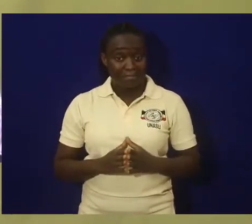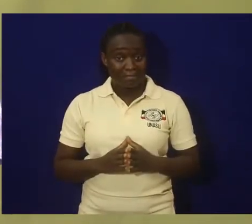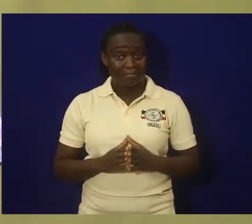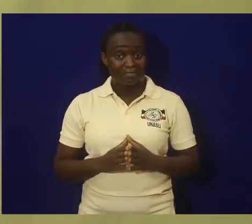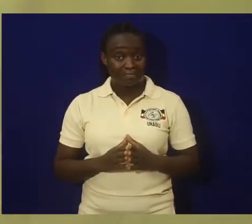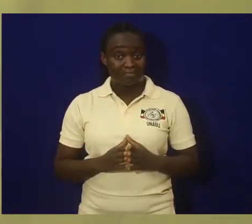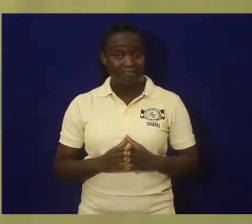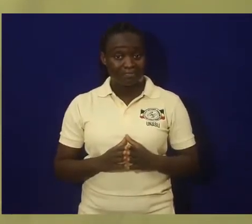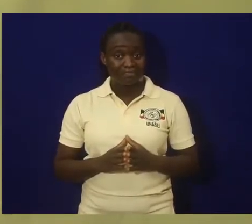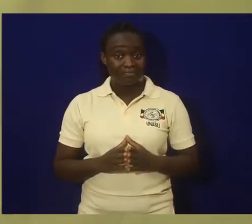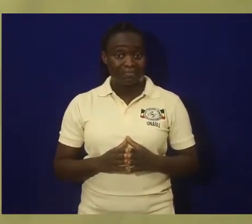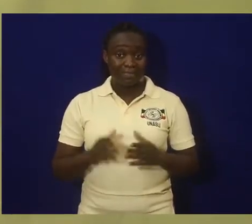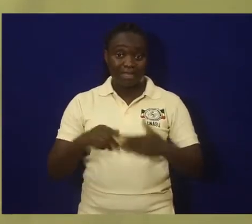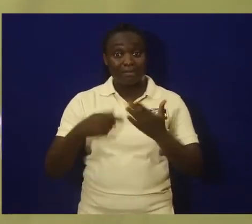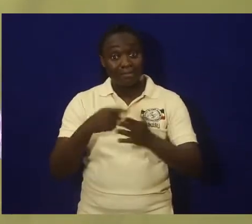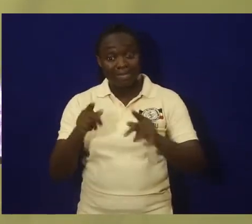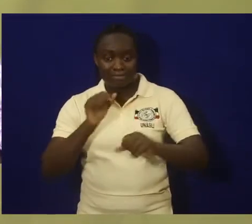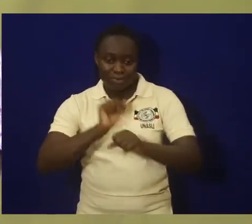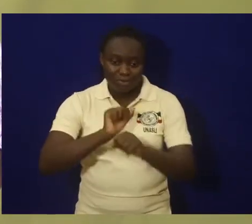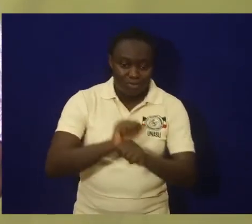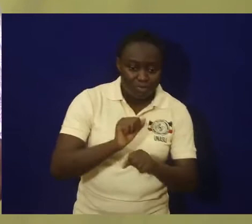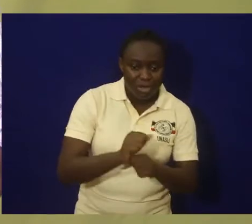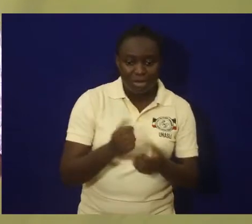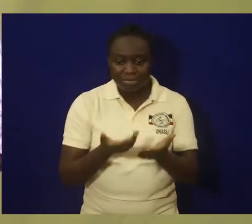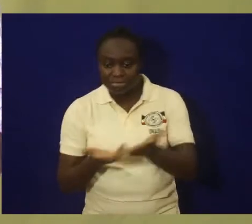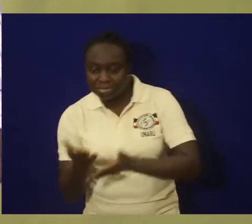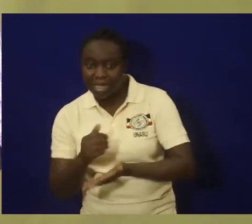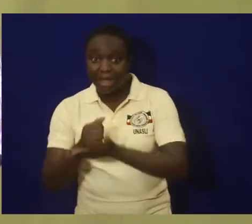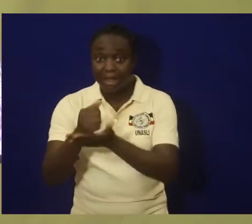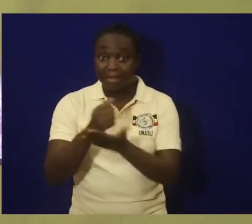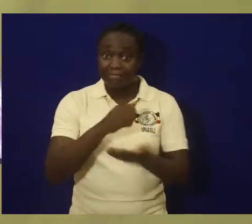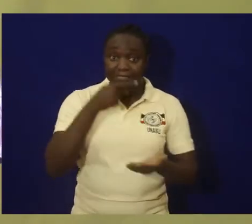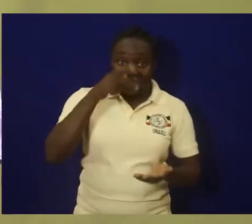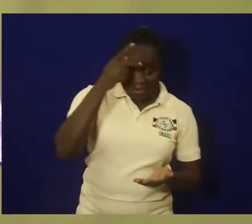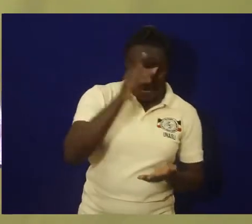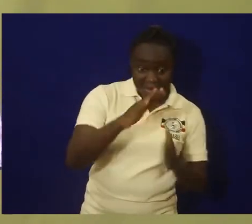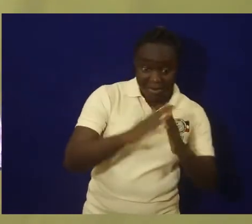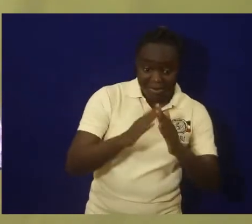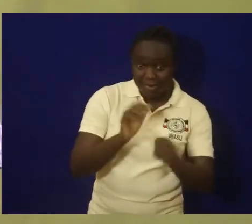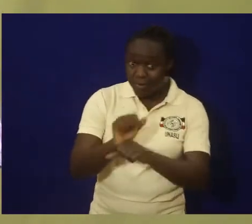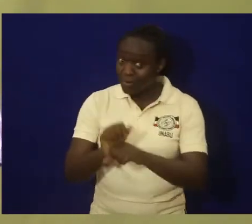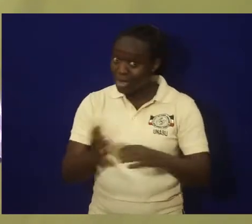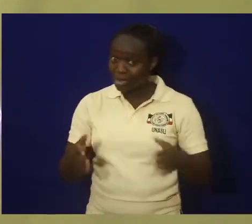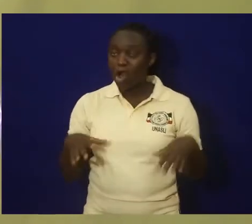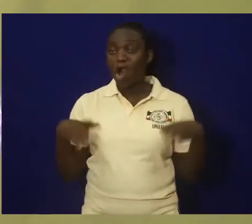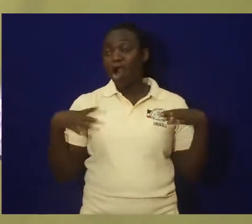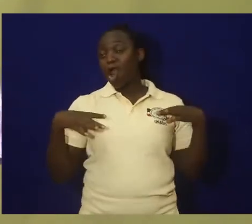home, remain productive, work with your parents,